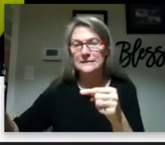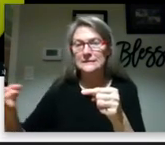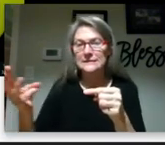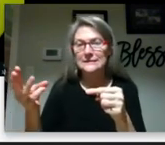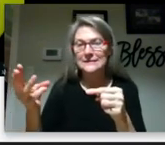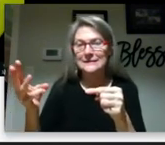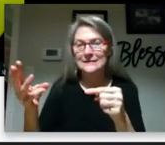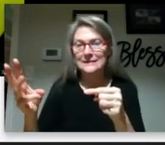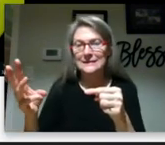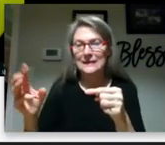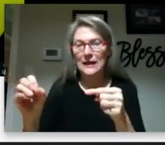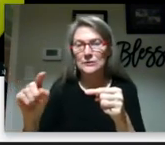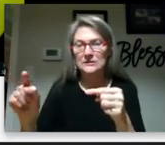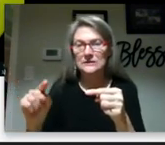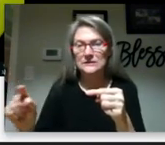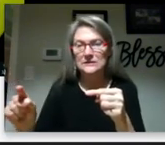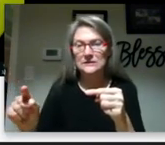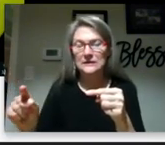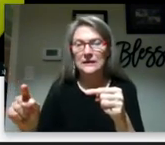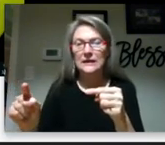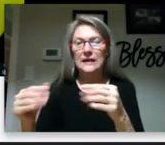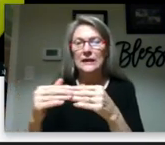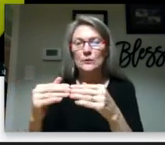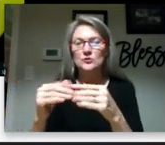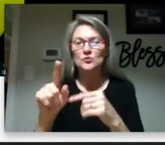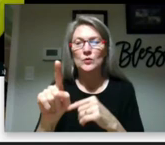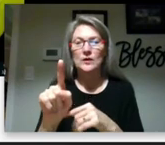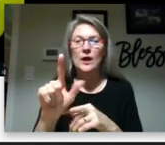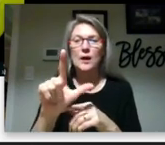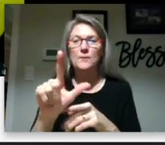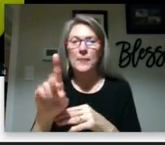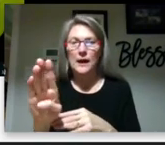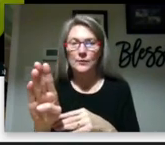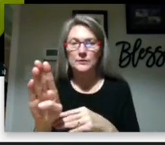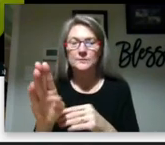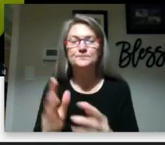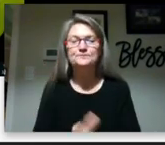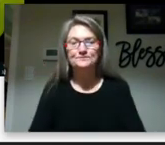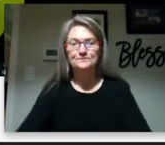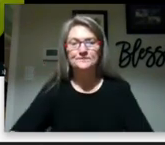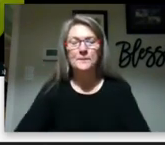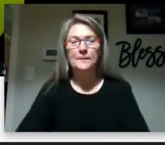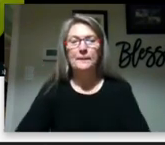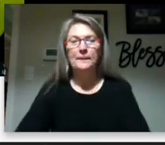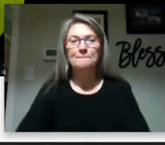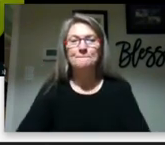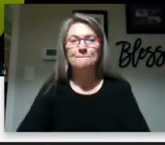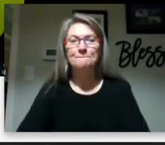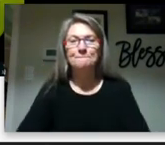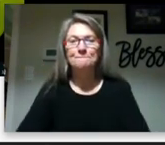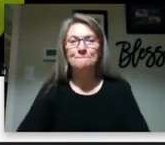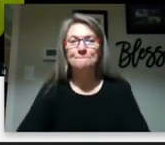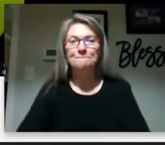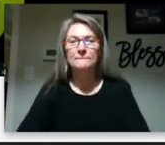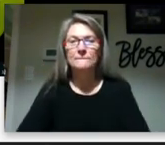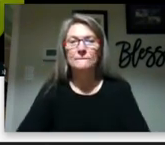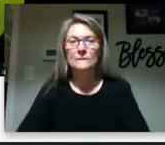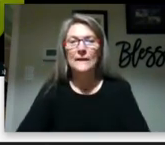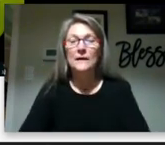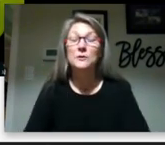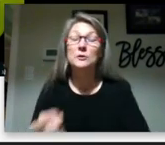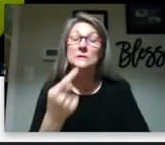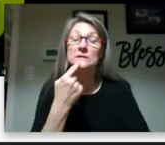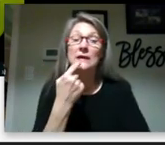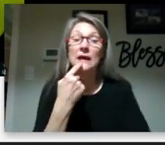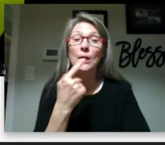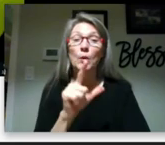at the same point as where we see 1 pound. So 1 pound is equivalent to 16 ounces. You could say